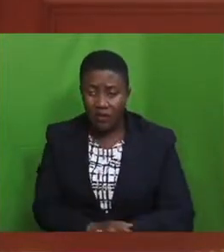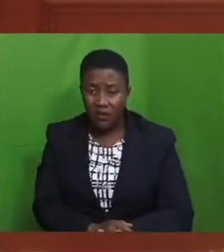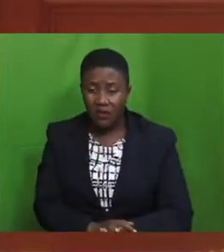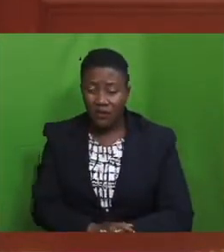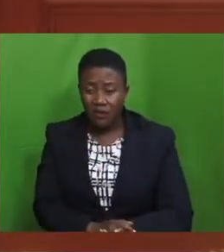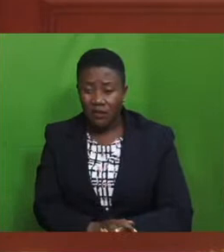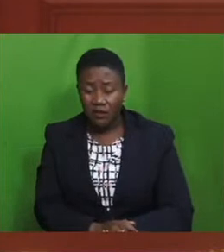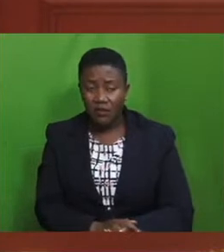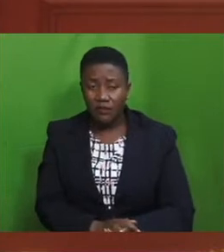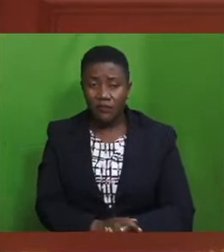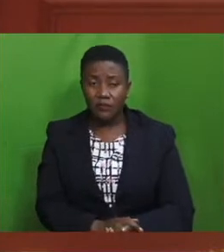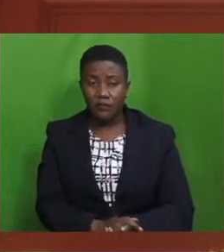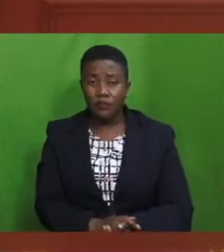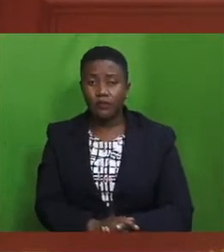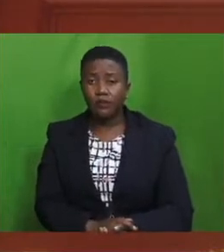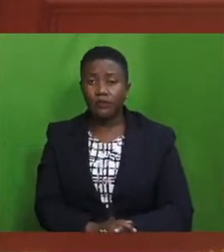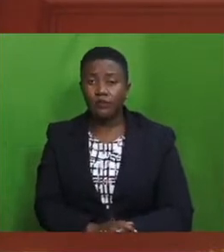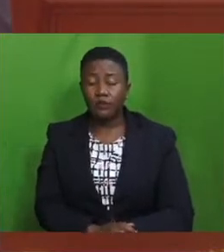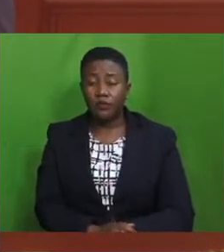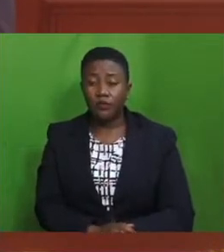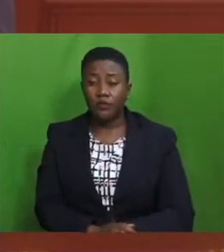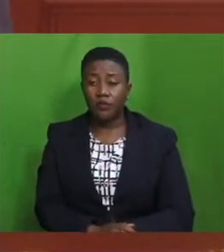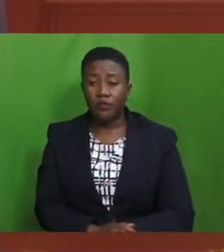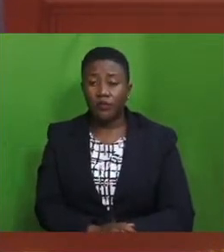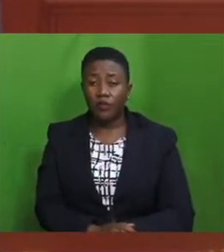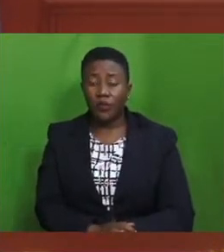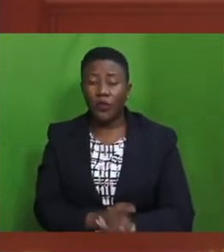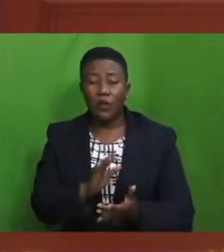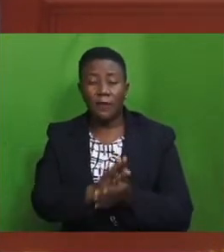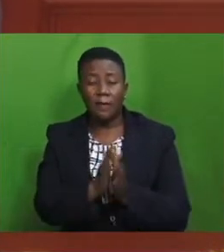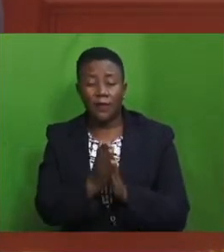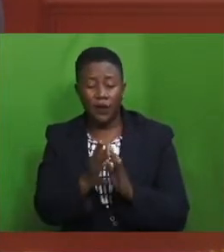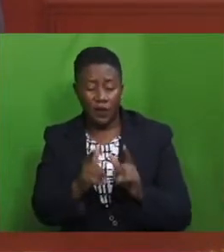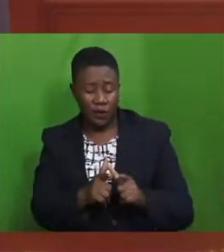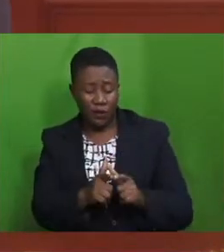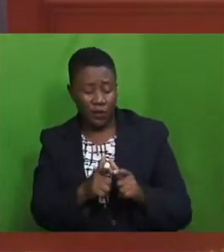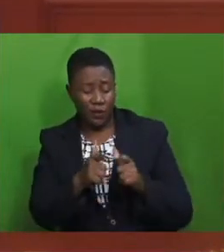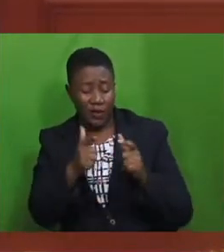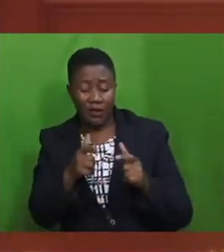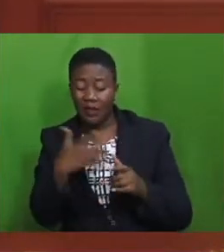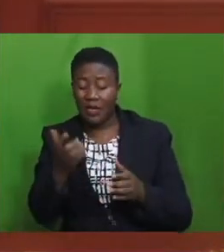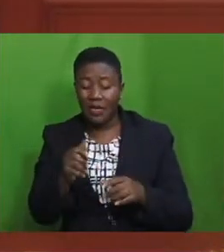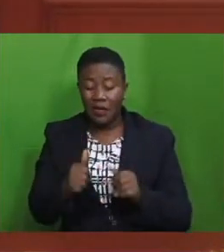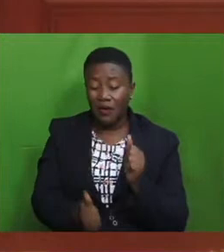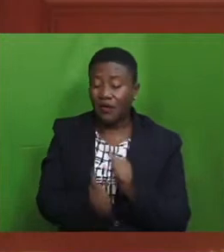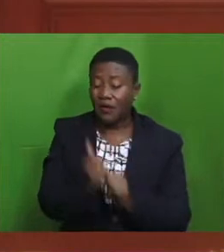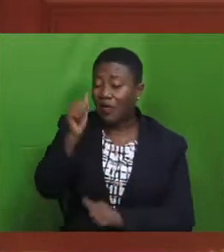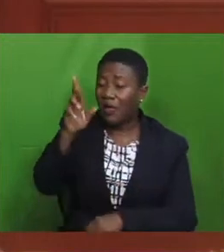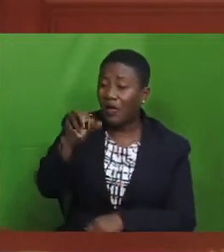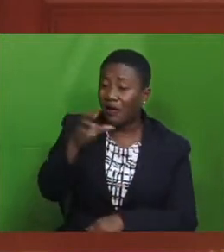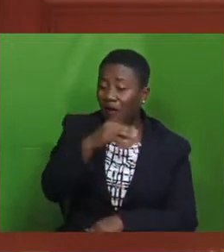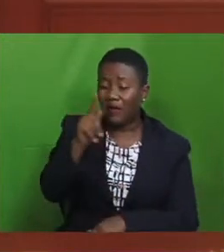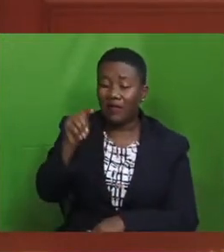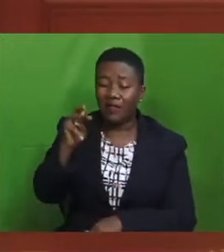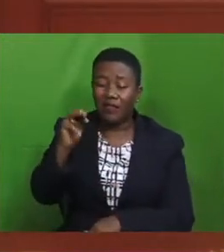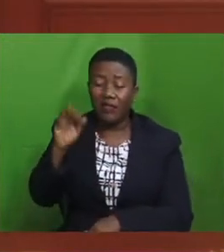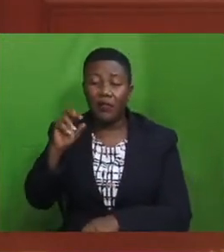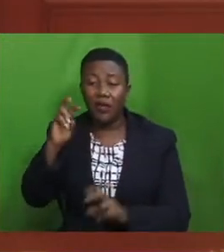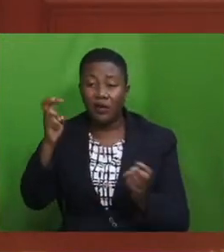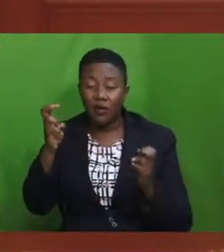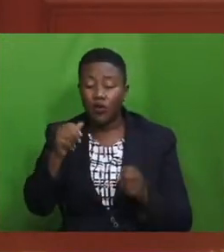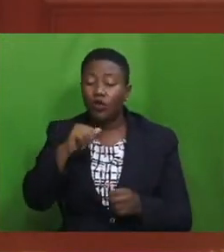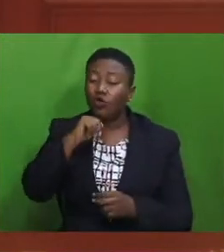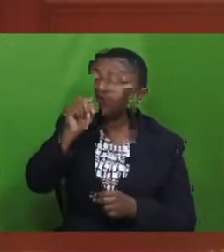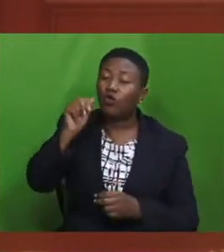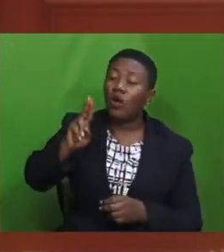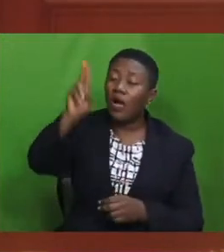1D1F. Mr. Speaker, it has become another greater Accra phenomenon. It is not in the Upper West region, it is not in the Upper